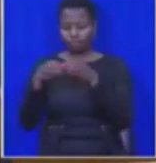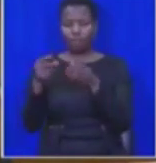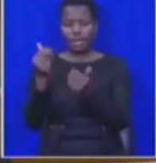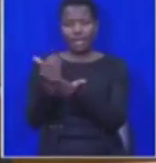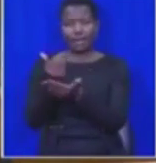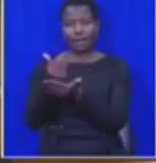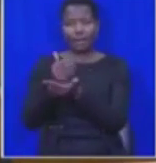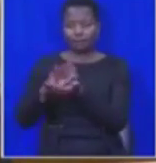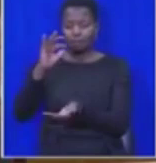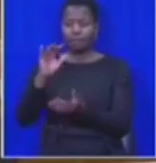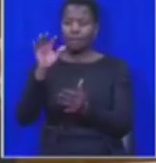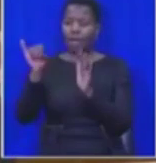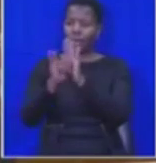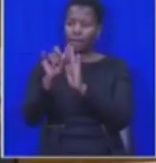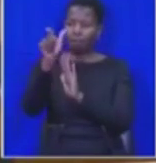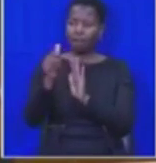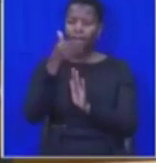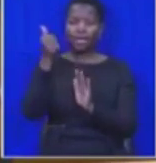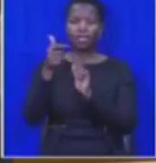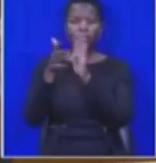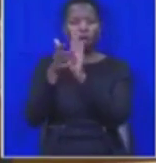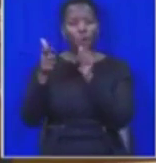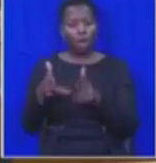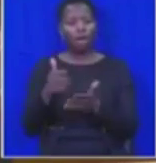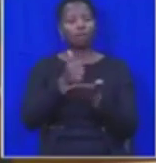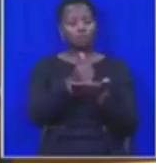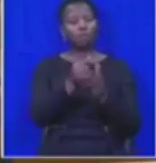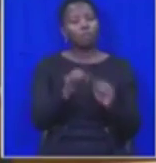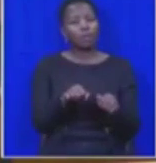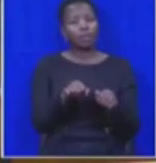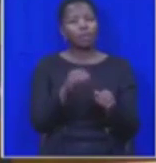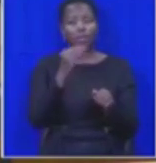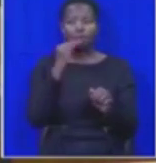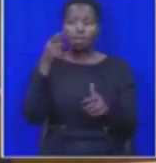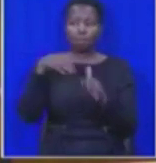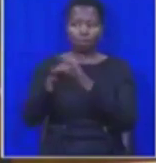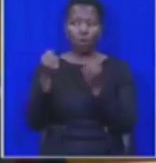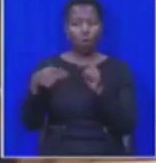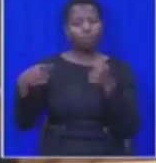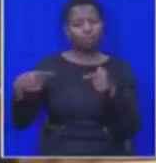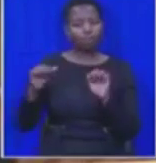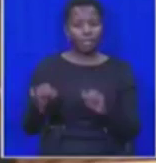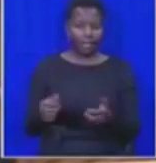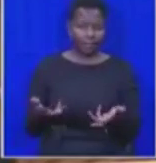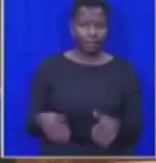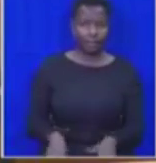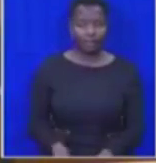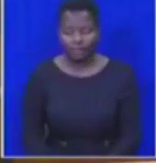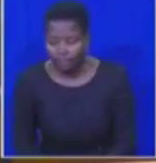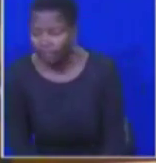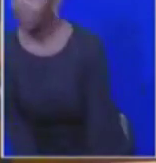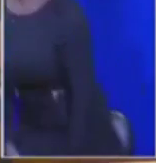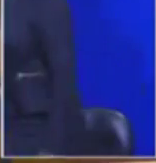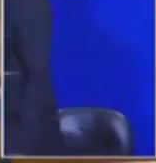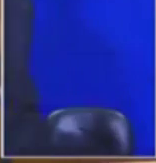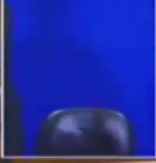have one good firm that is going to help them to argue these cases better. That was